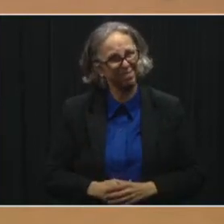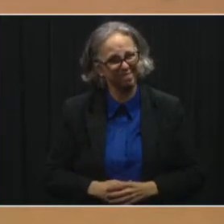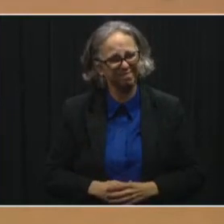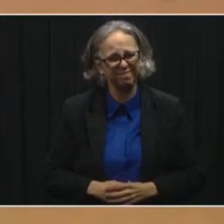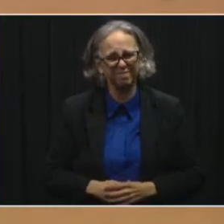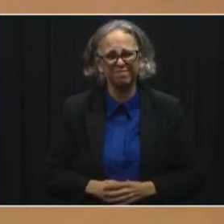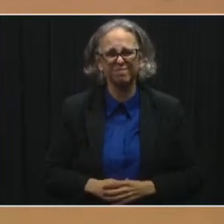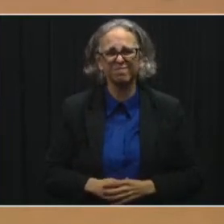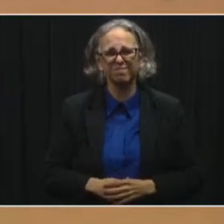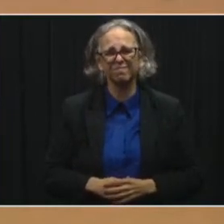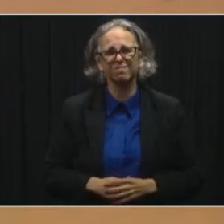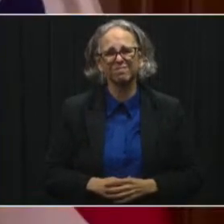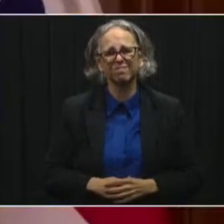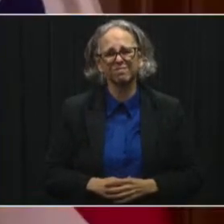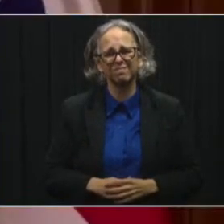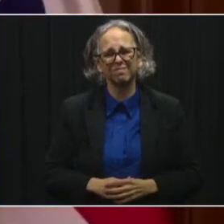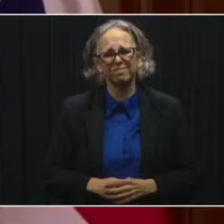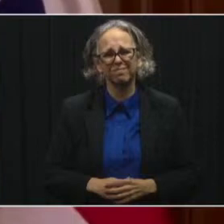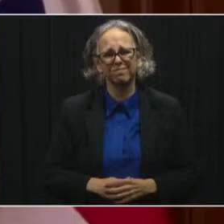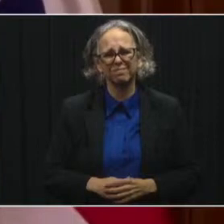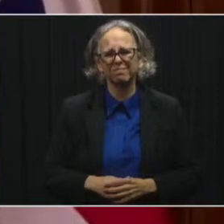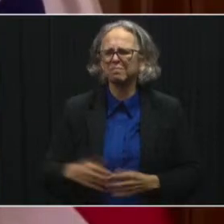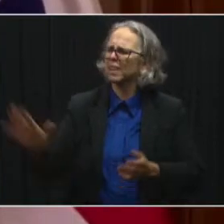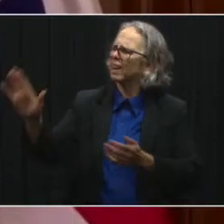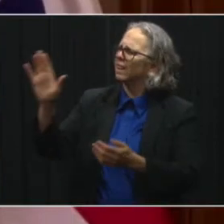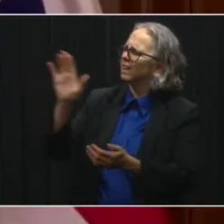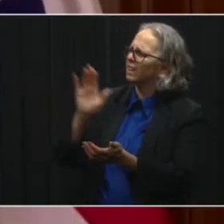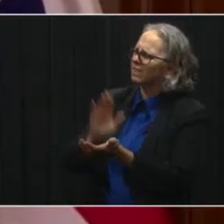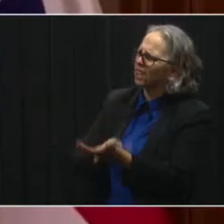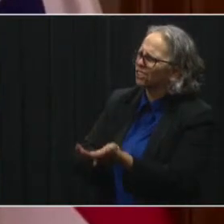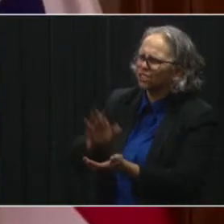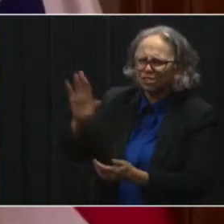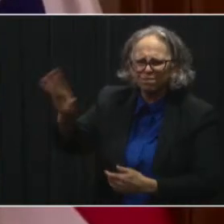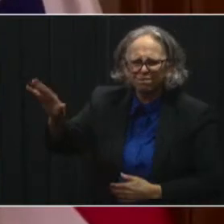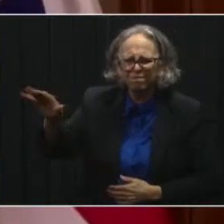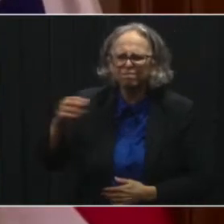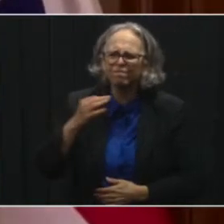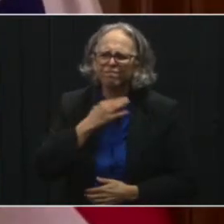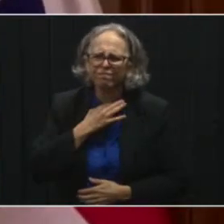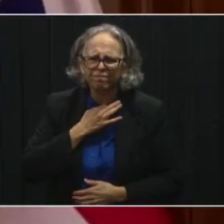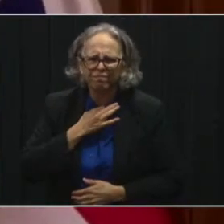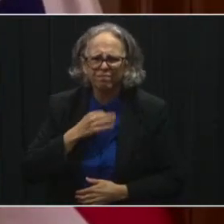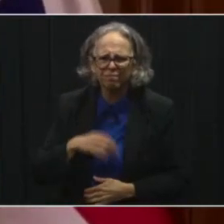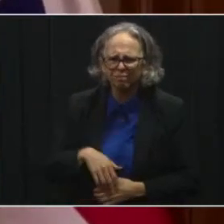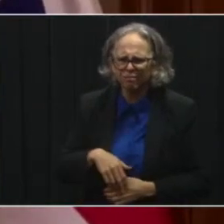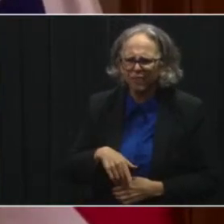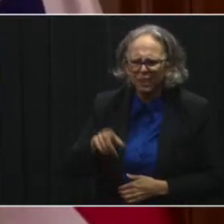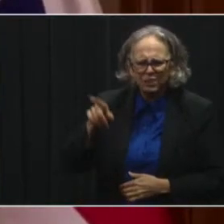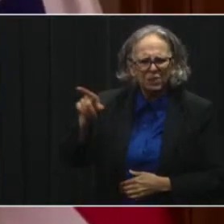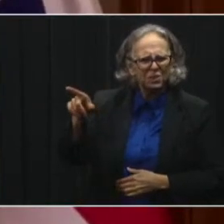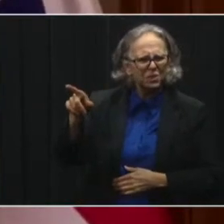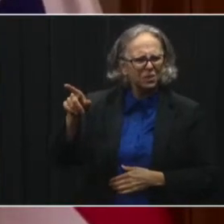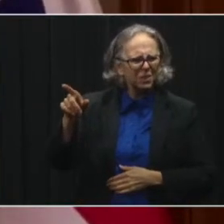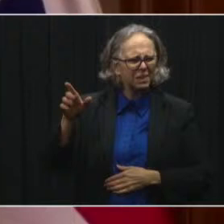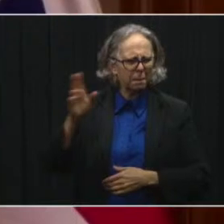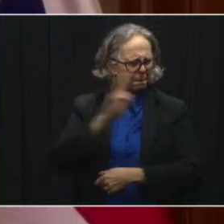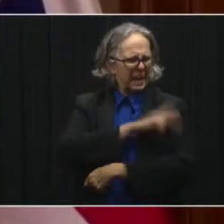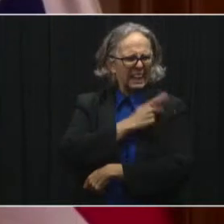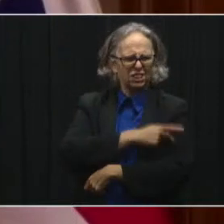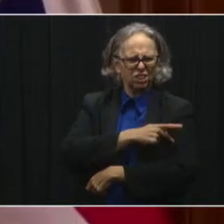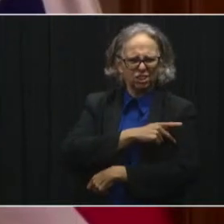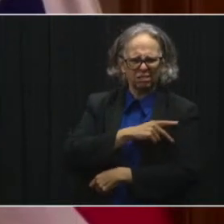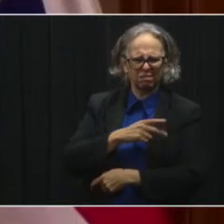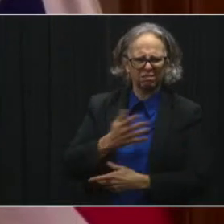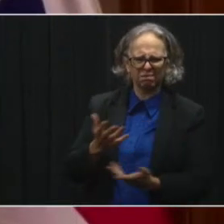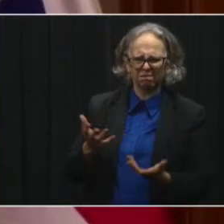can. Doctor, how many counties do you draw from besides Fulton? It's mostly Fulton,